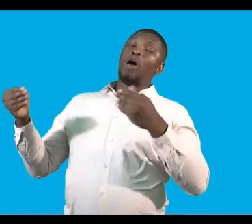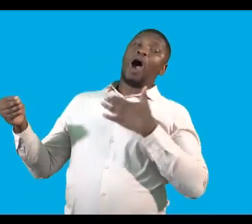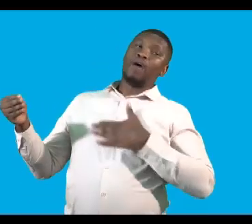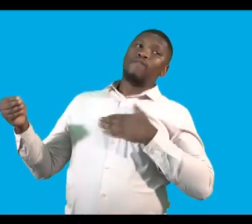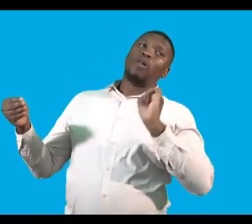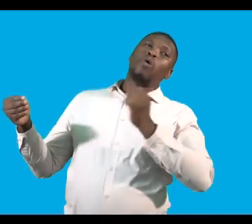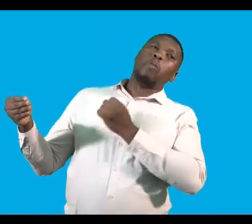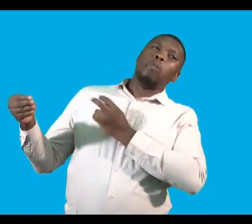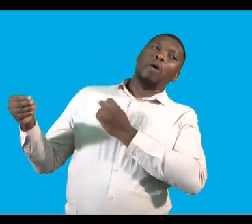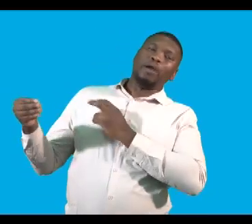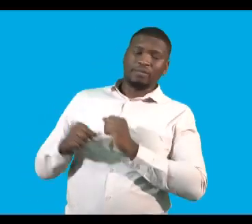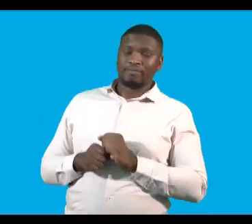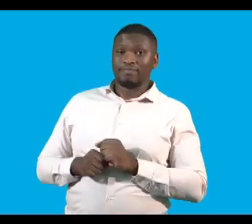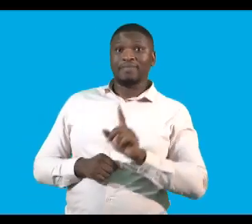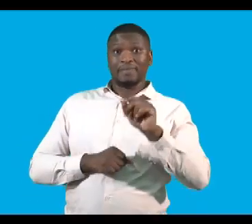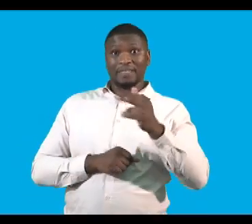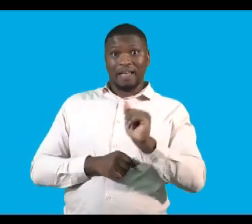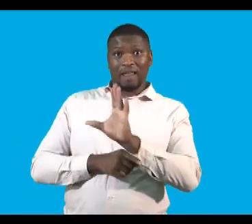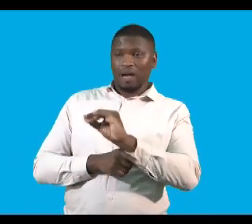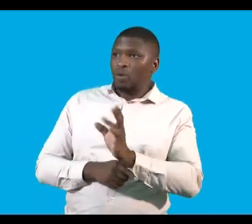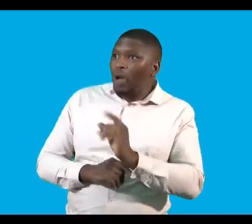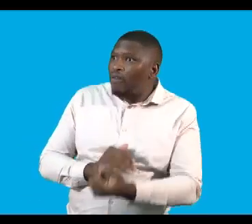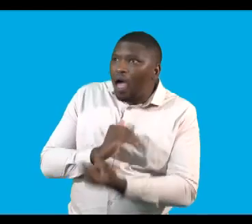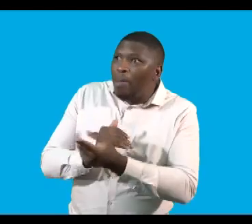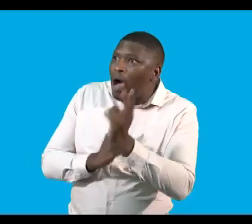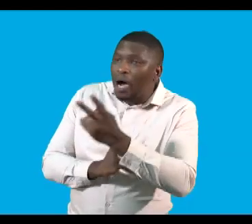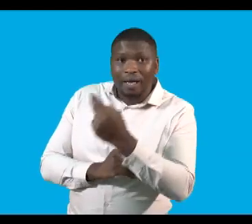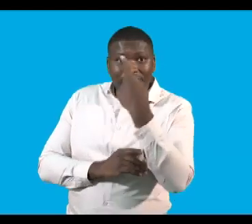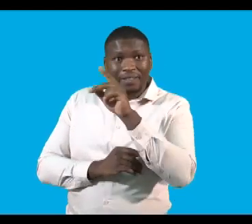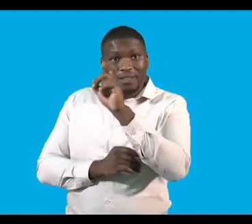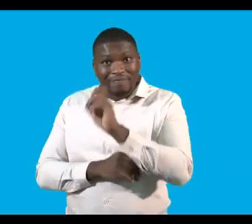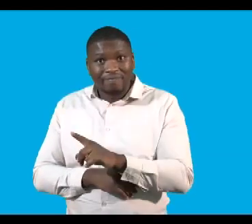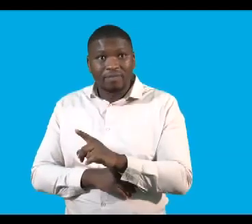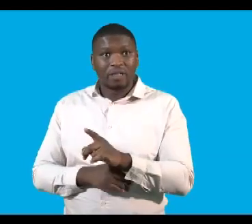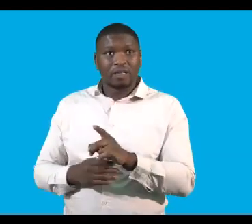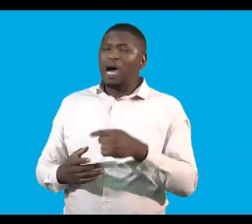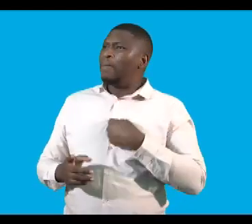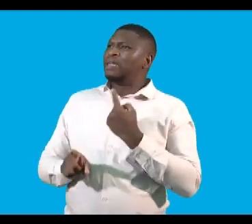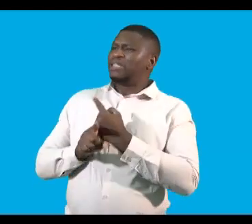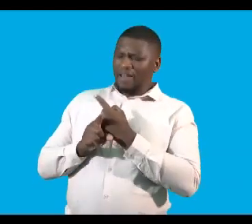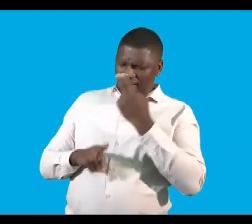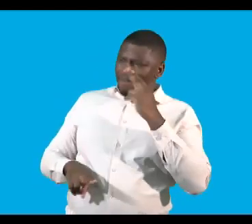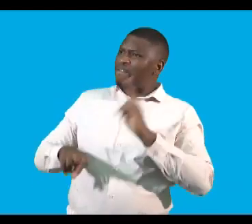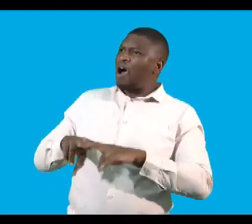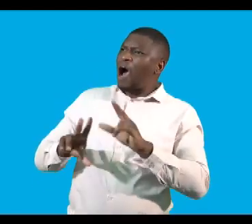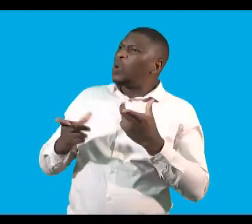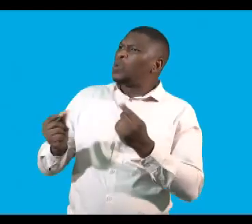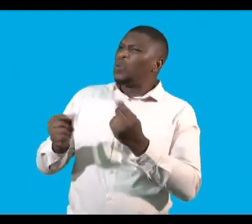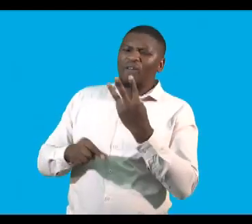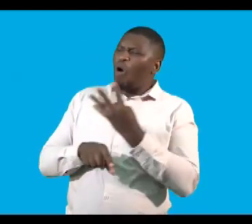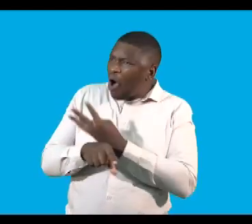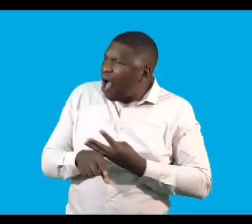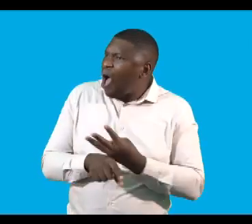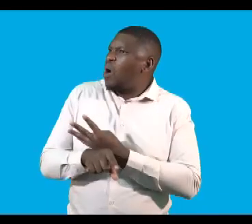Thandi says, what if it happens again? Look at the punctuation, grade 12s. How am I supposed to amuse myself for 4